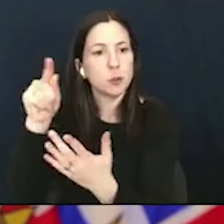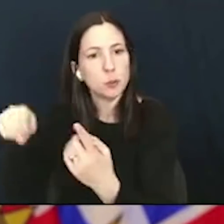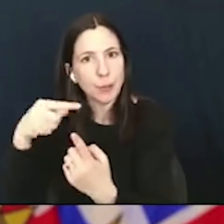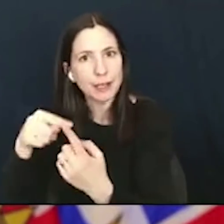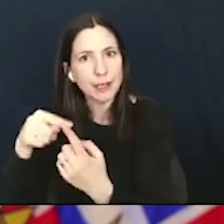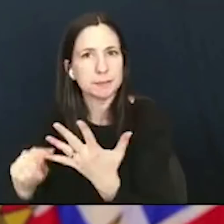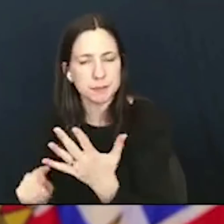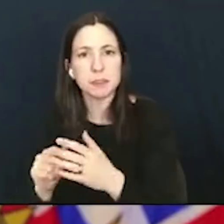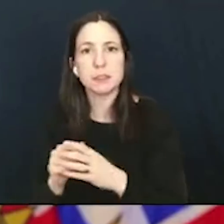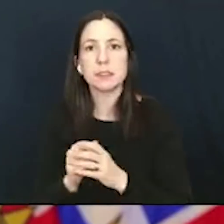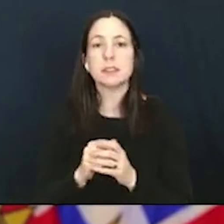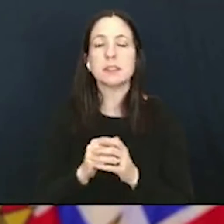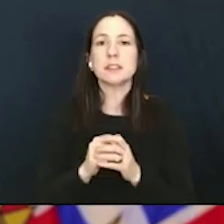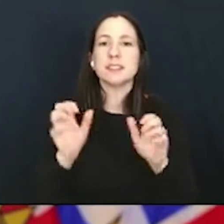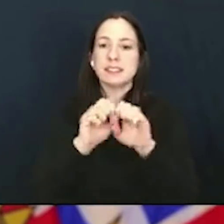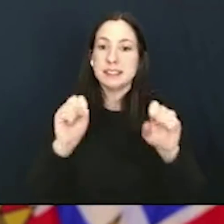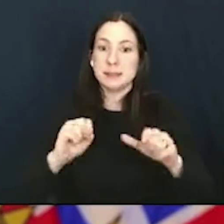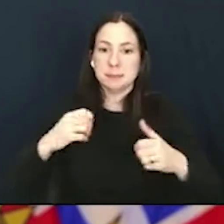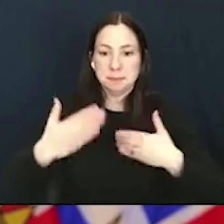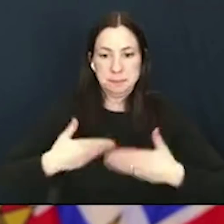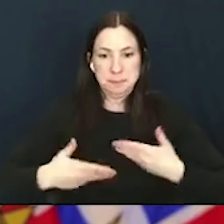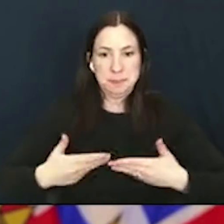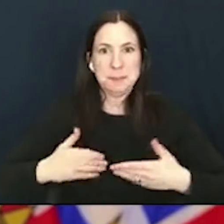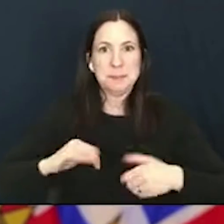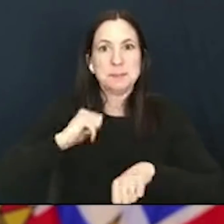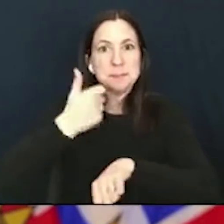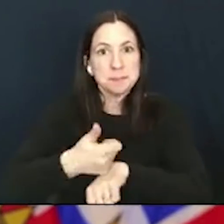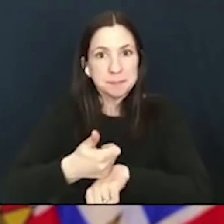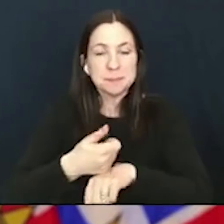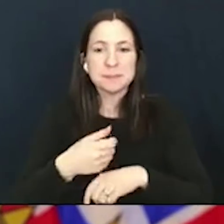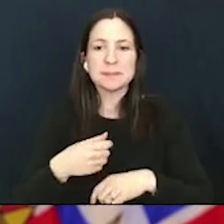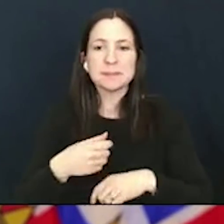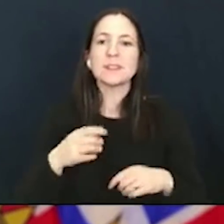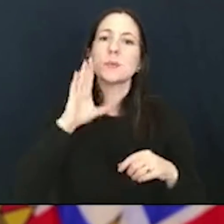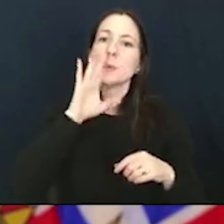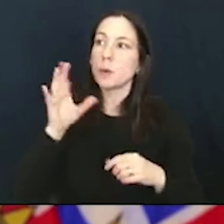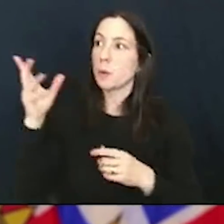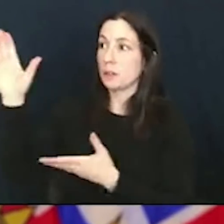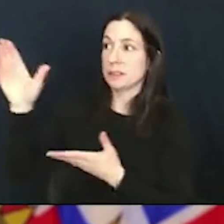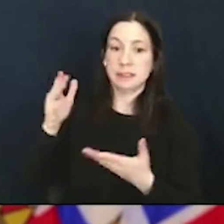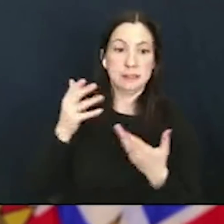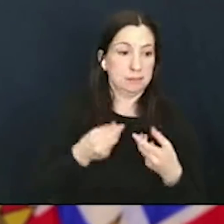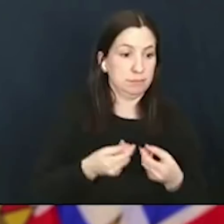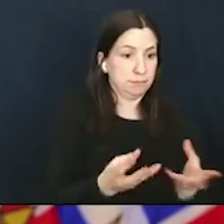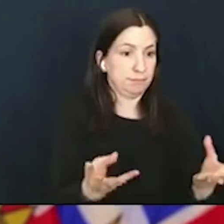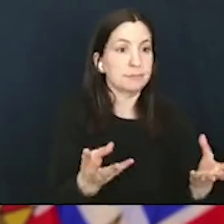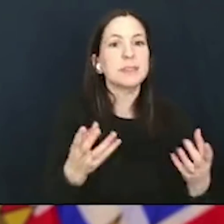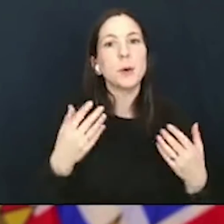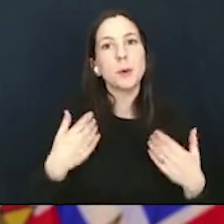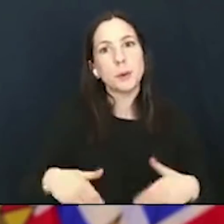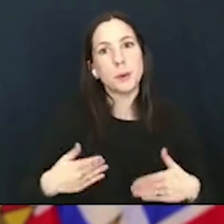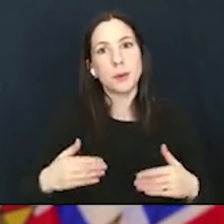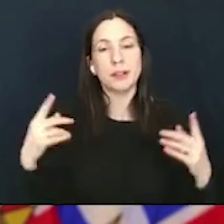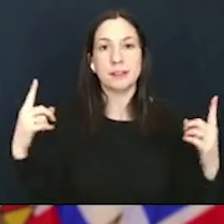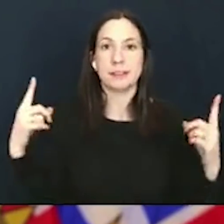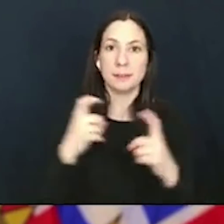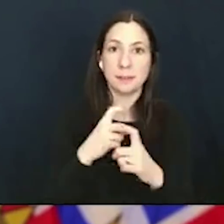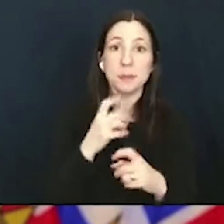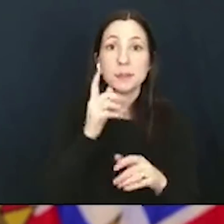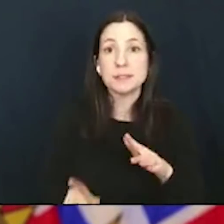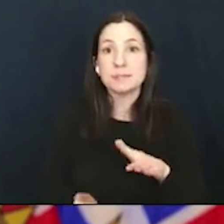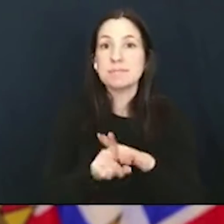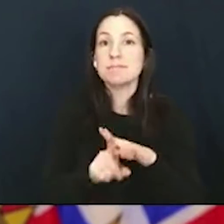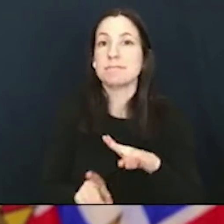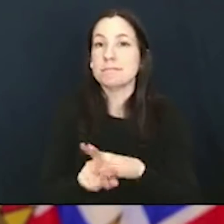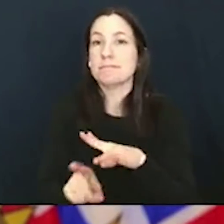some bumps, but we are working hard to make sure that we can make it as seamless as possible for everybody, starting with